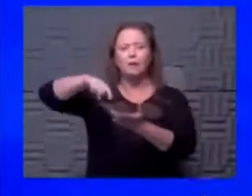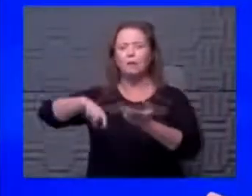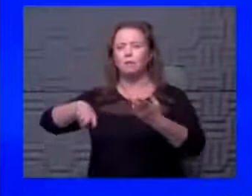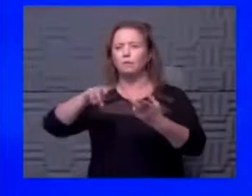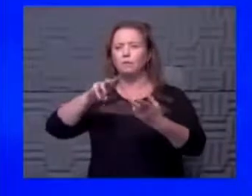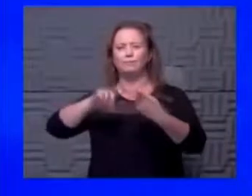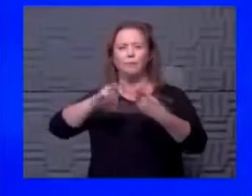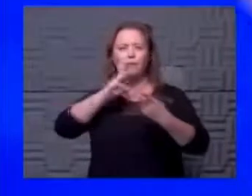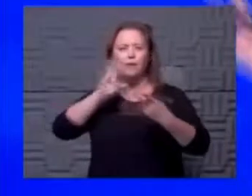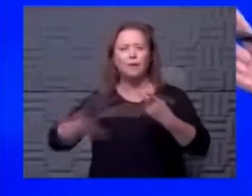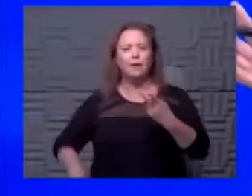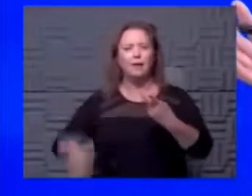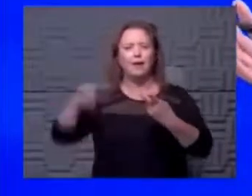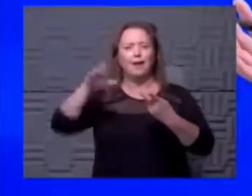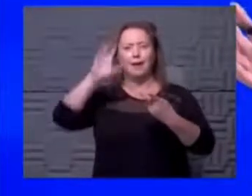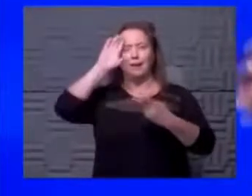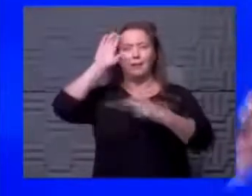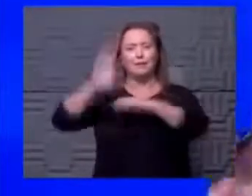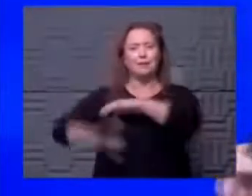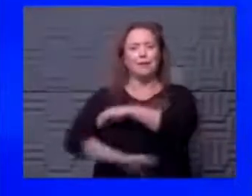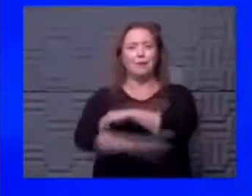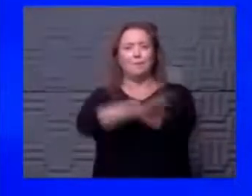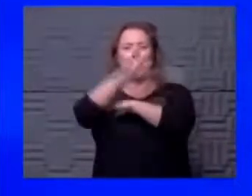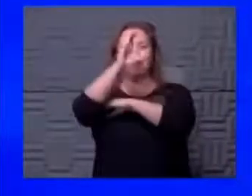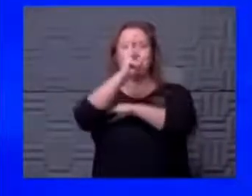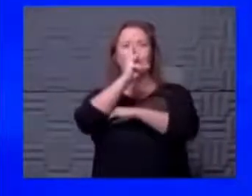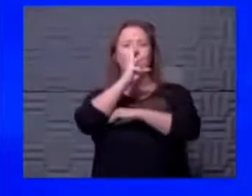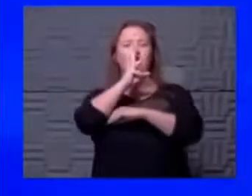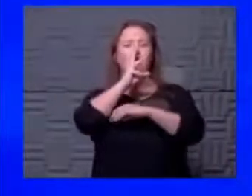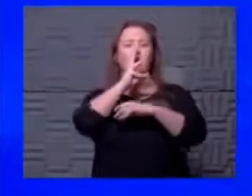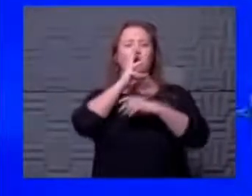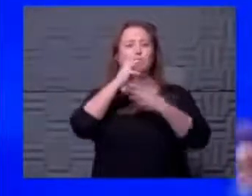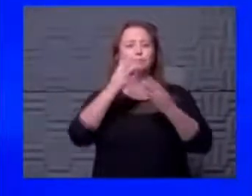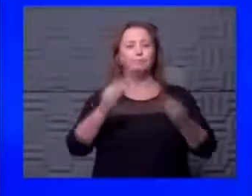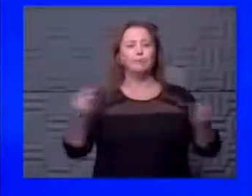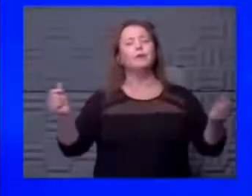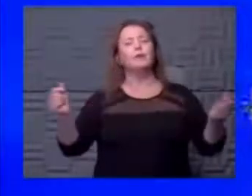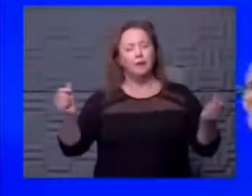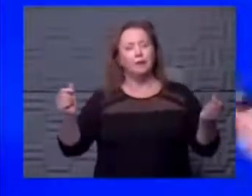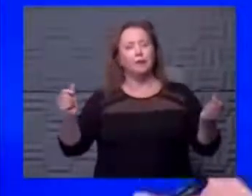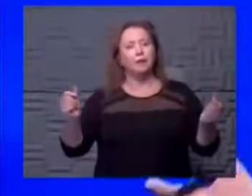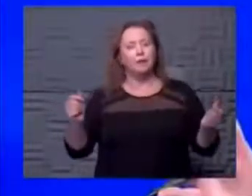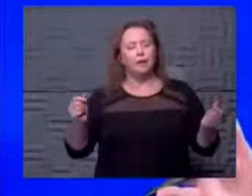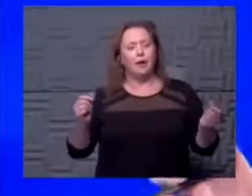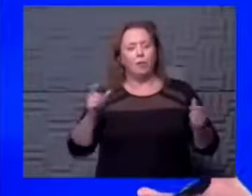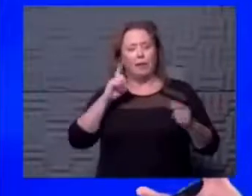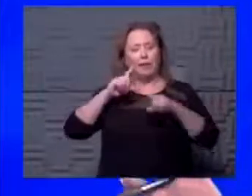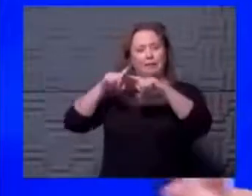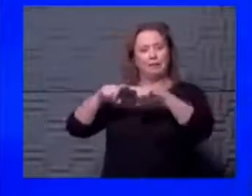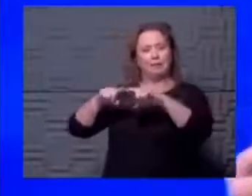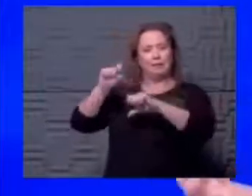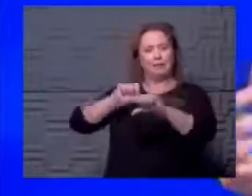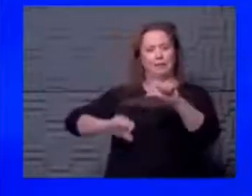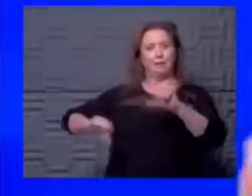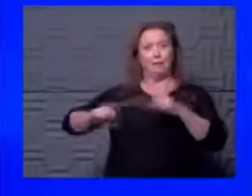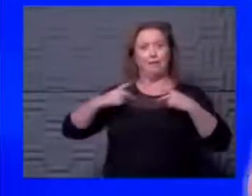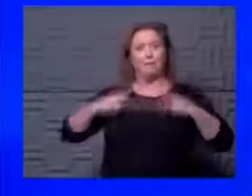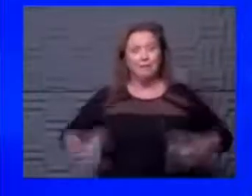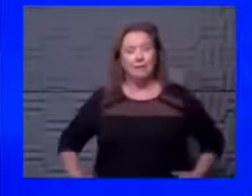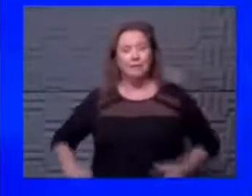many times the sun comes out, the waters recede, and we're able to lean on one another